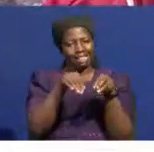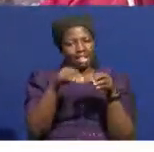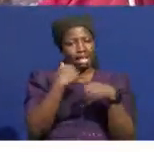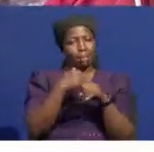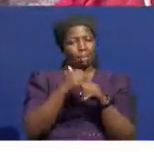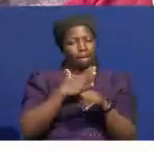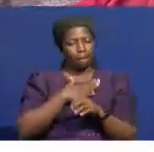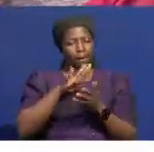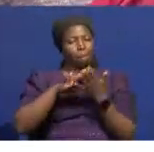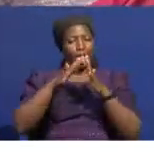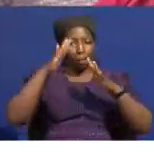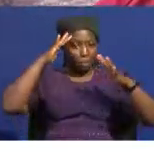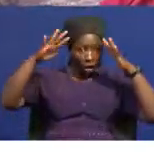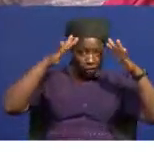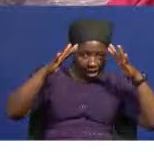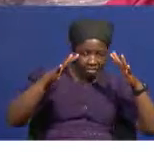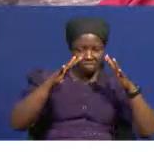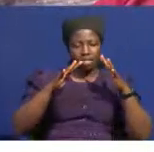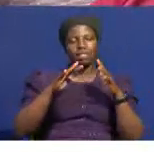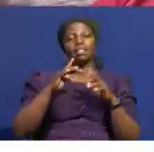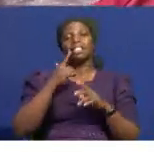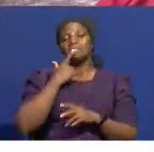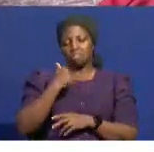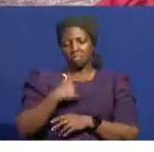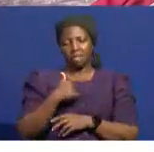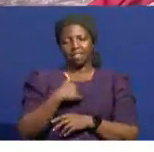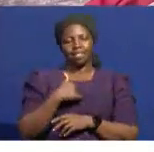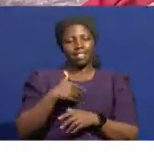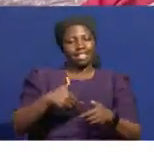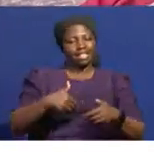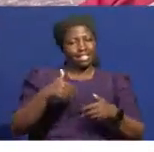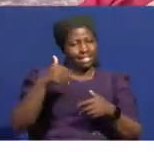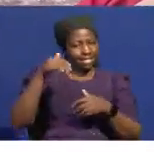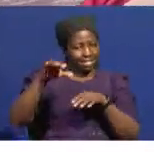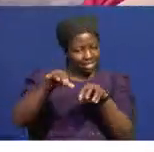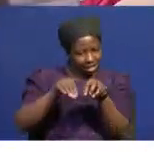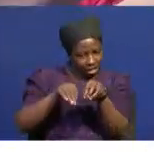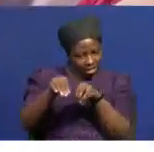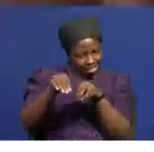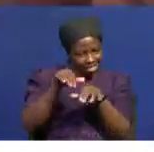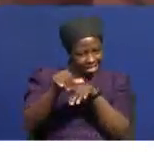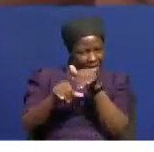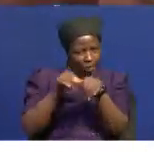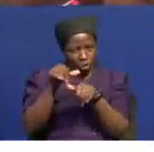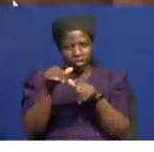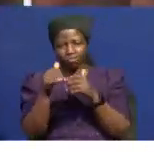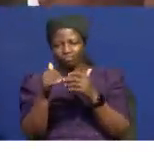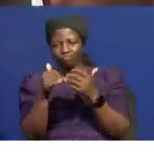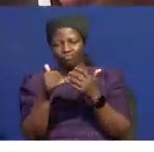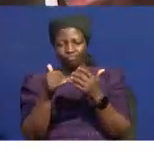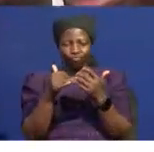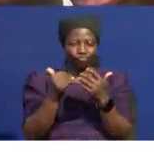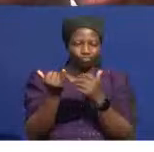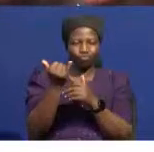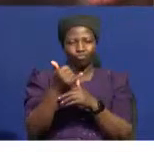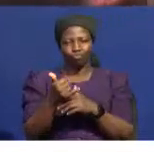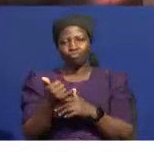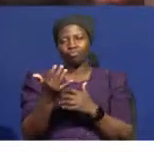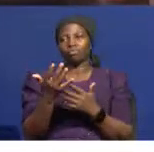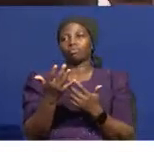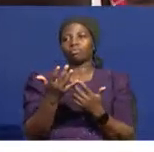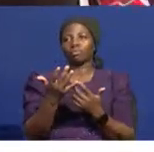creative. Mm-hmm. And they told me that chess is all about instant graphics. My goal is to go for